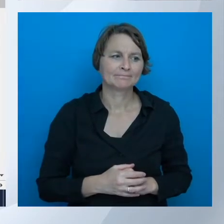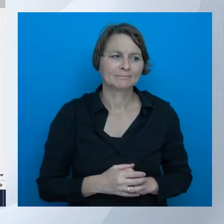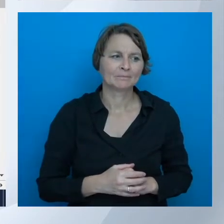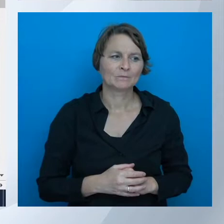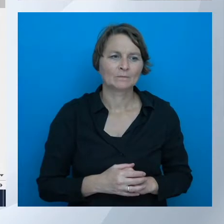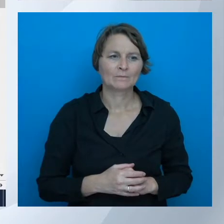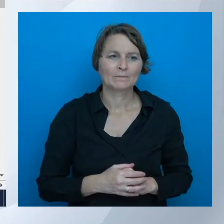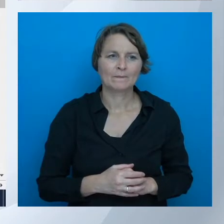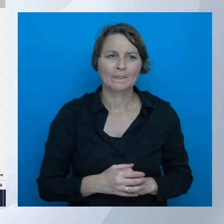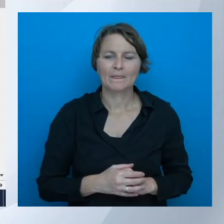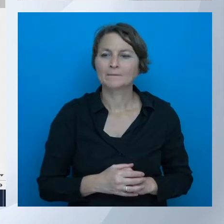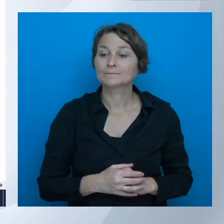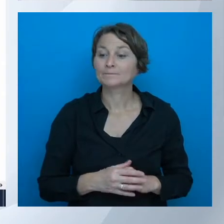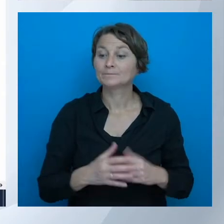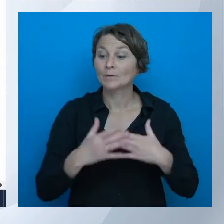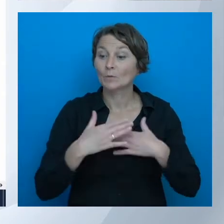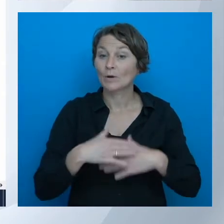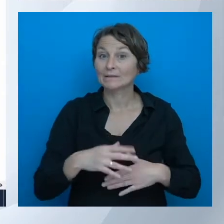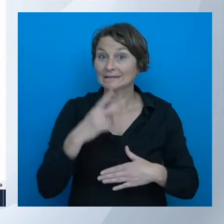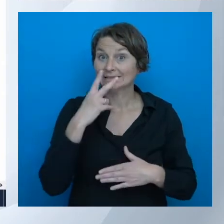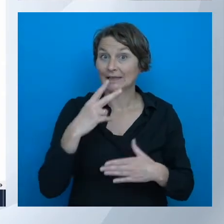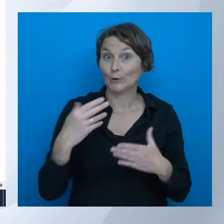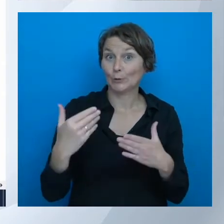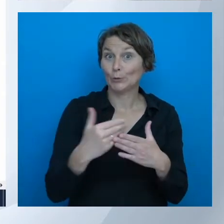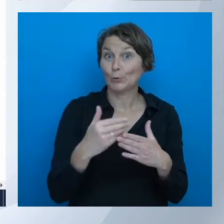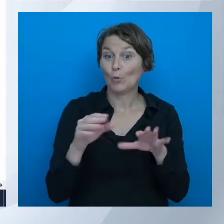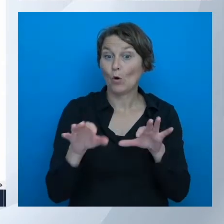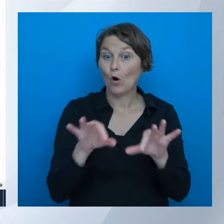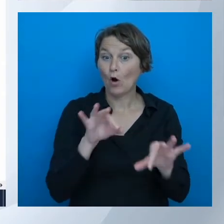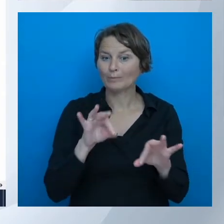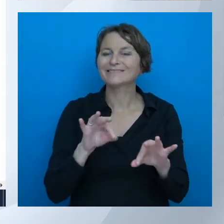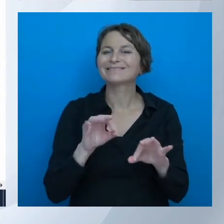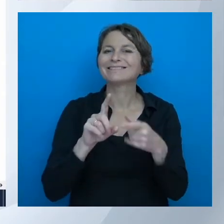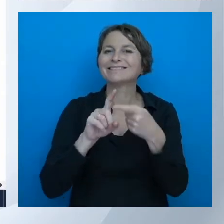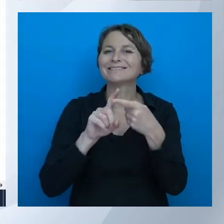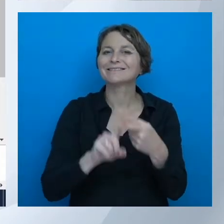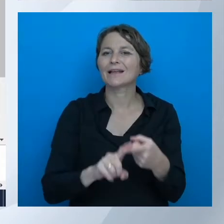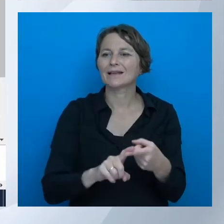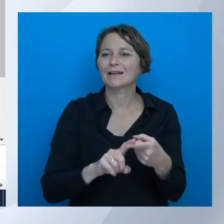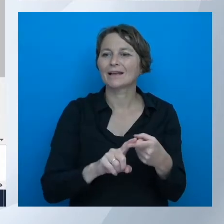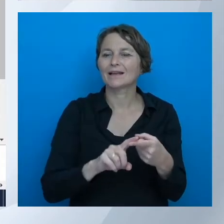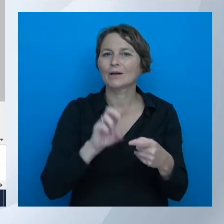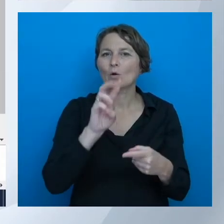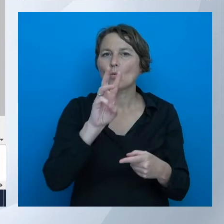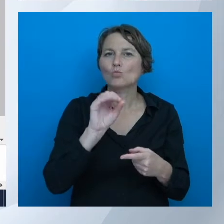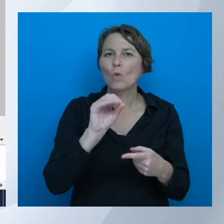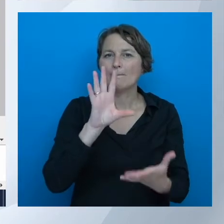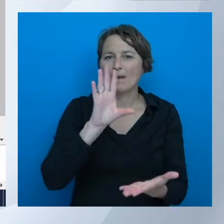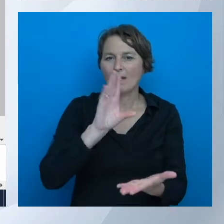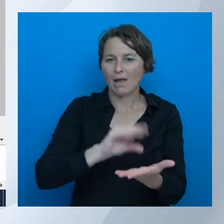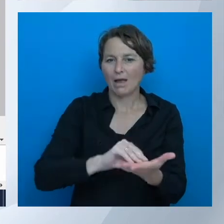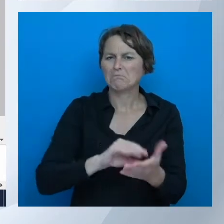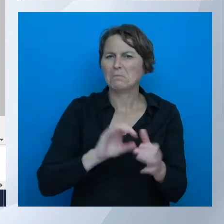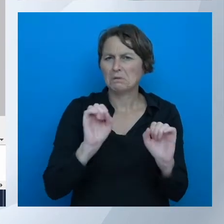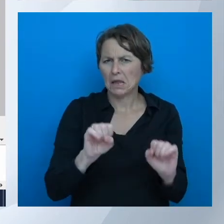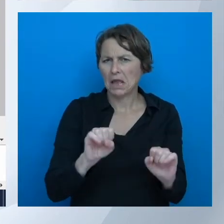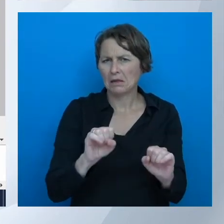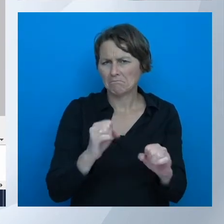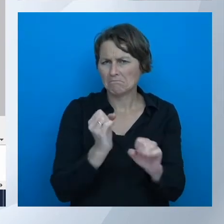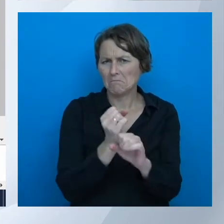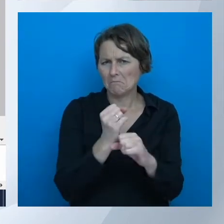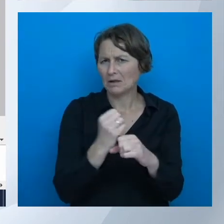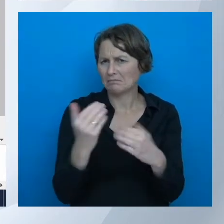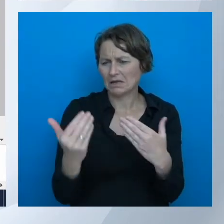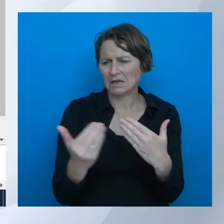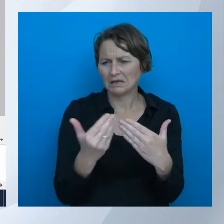new option available for me, the static web app, and I can create one. It's fairly easy. All you need to do is you'll need to